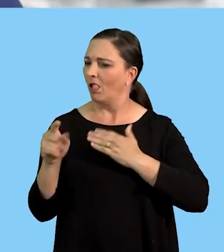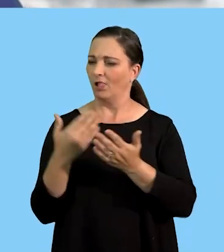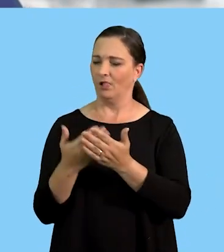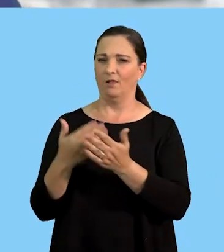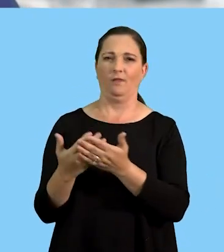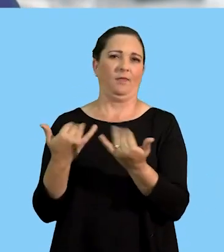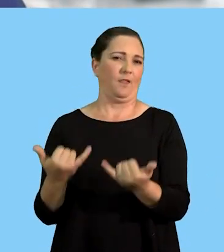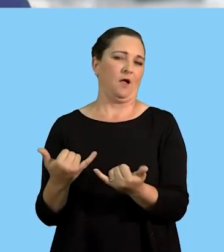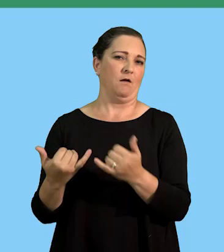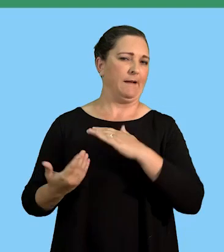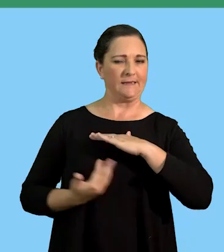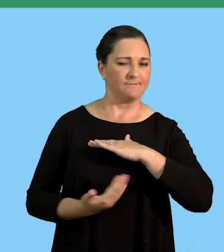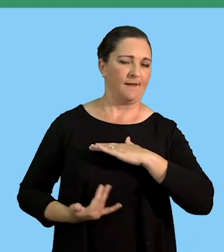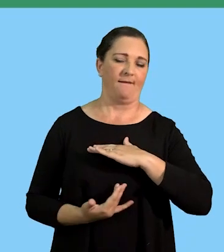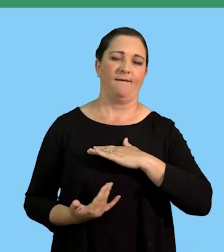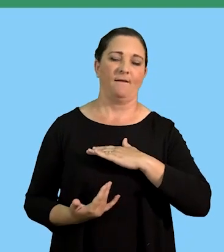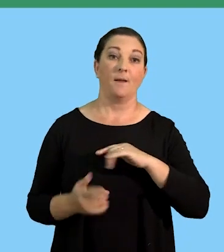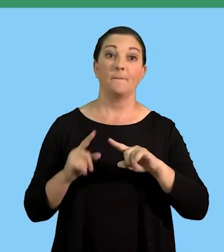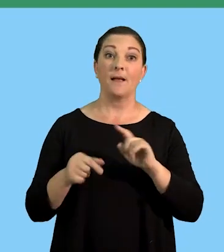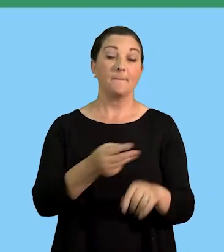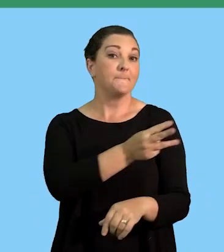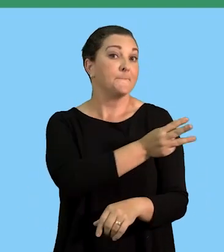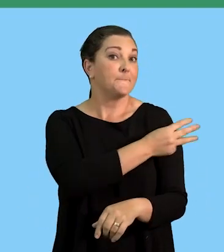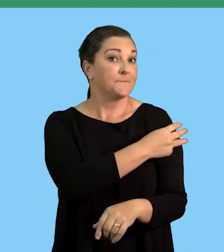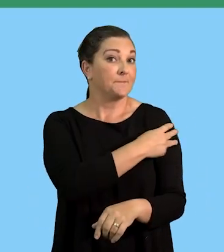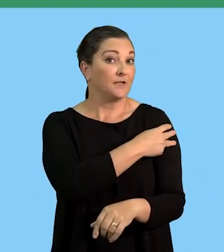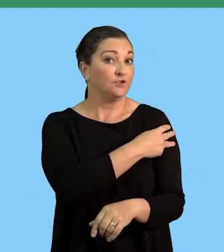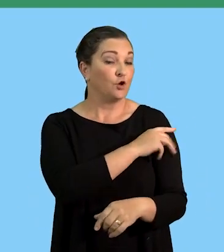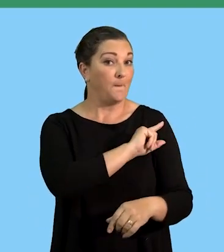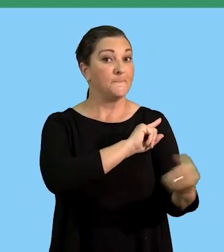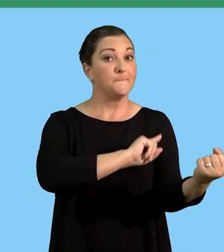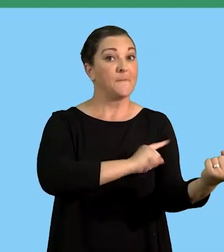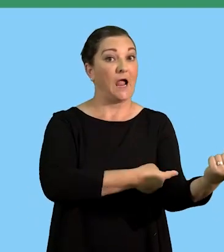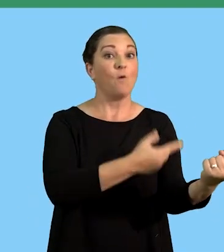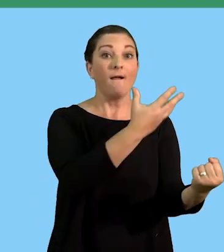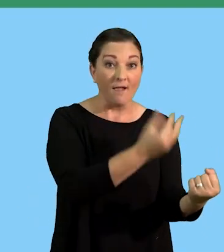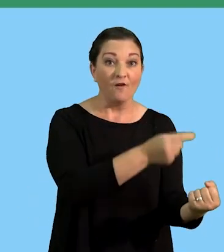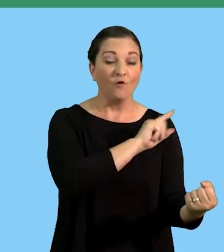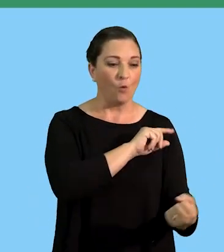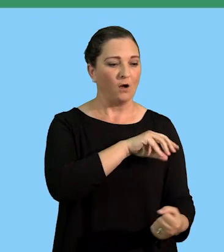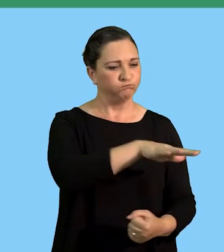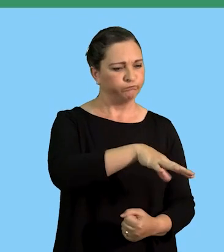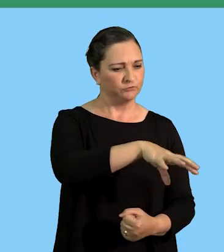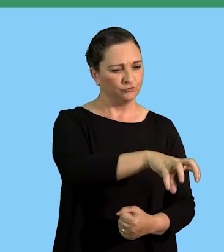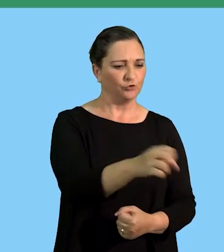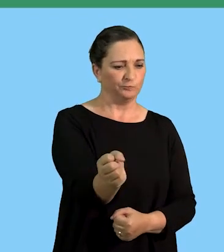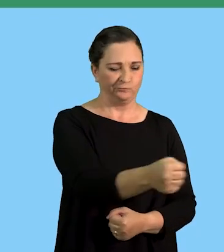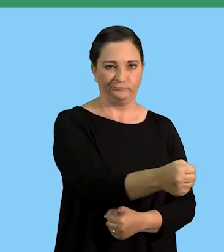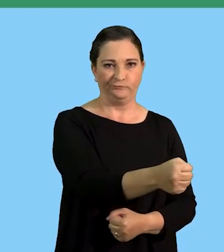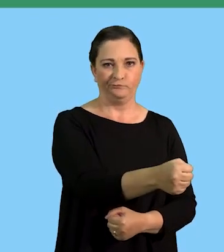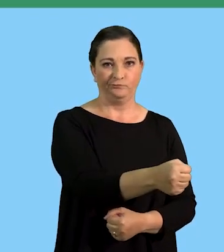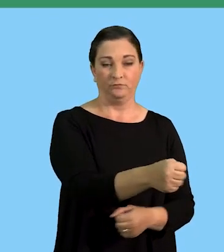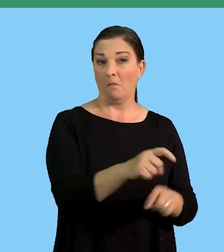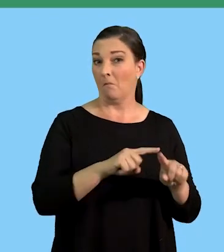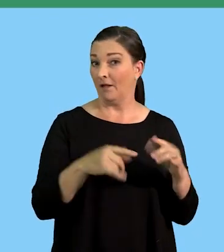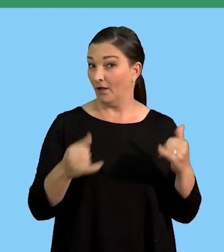motivate others. And then another one is the idea that a manager has power because of the position of authority into which they are